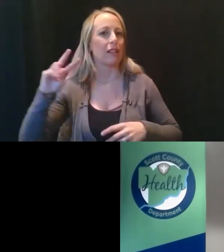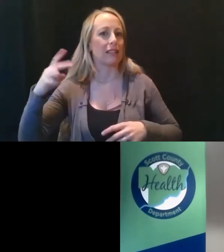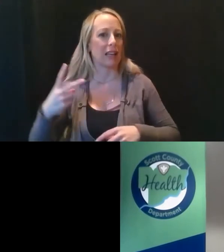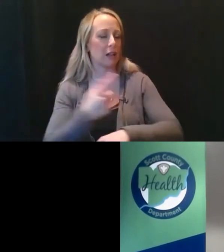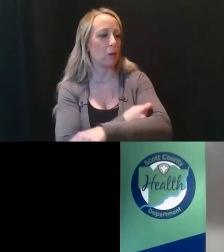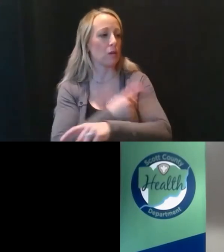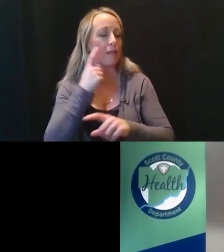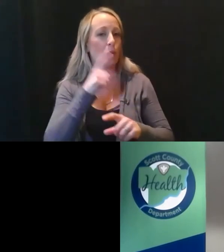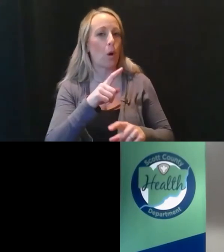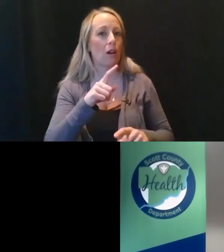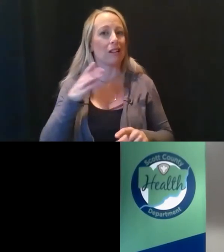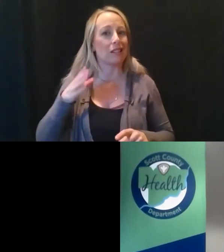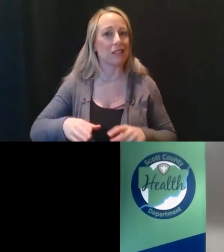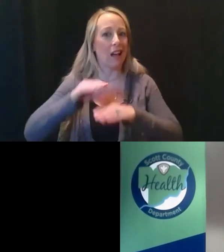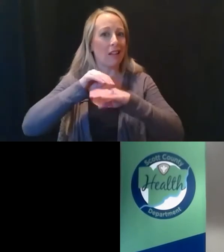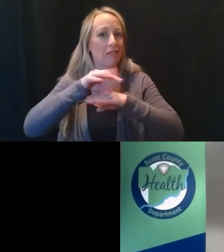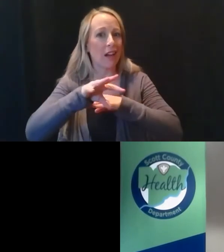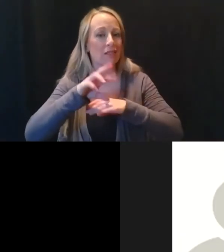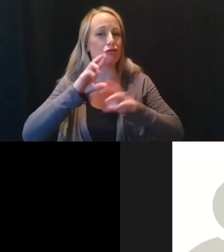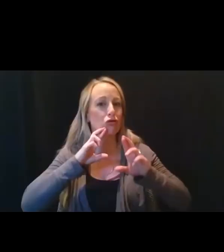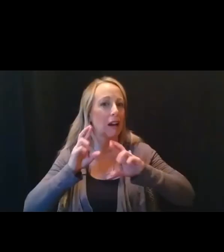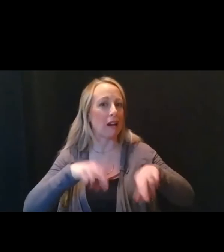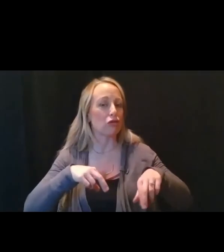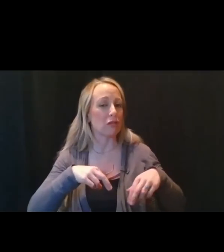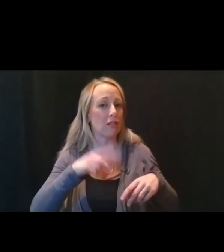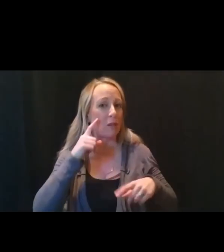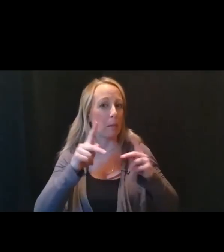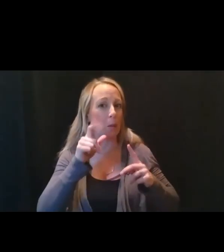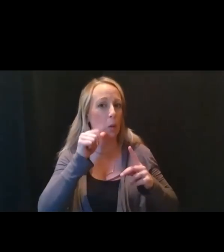reaction goes for people who will be taking it?